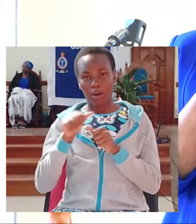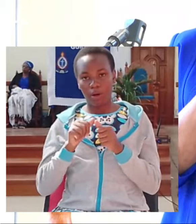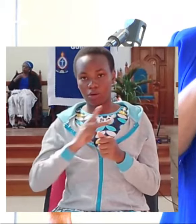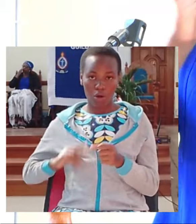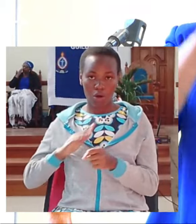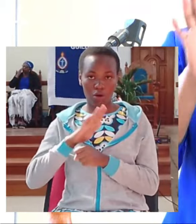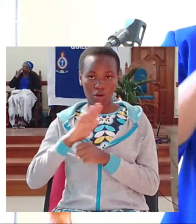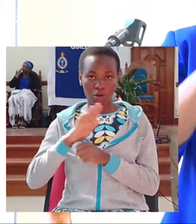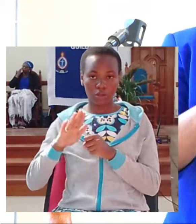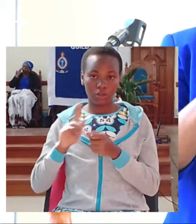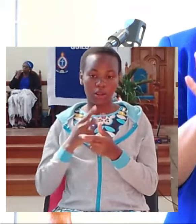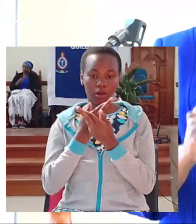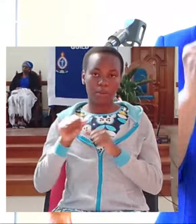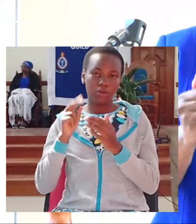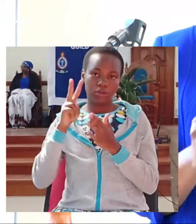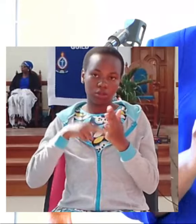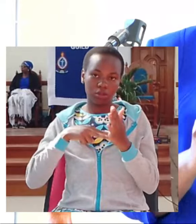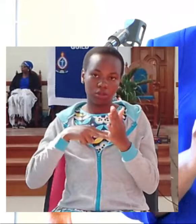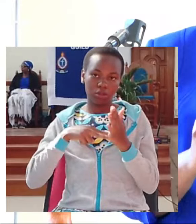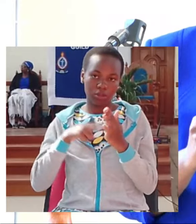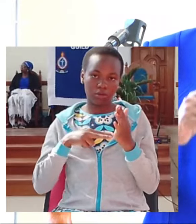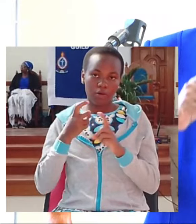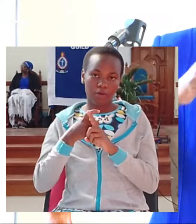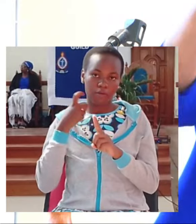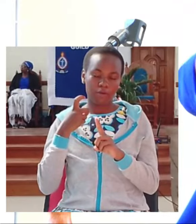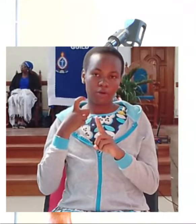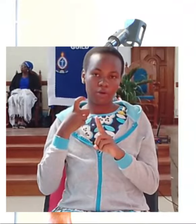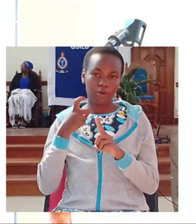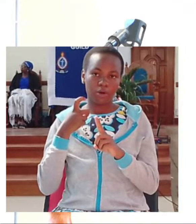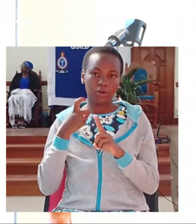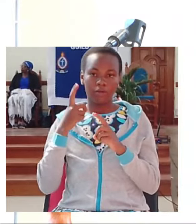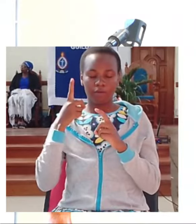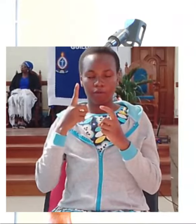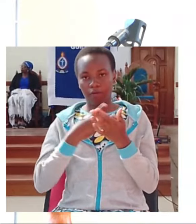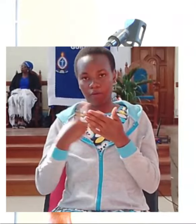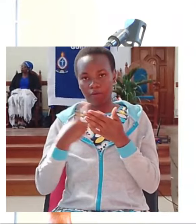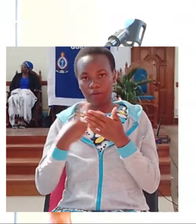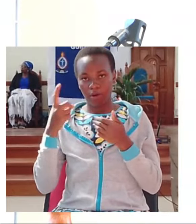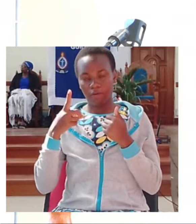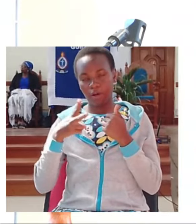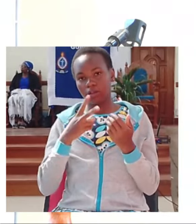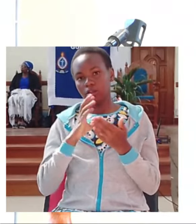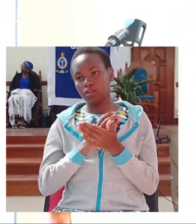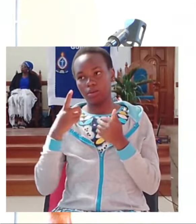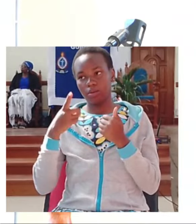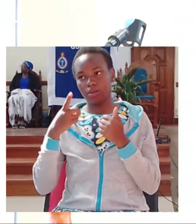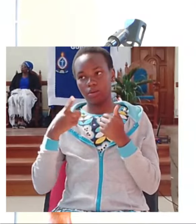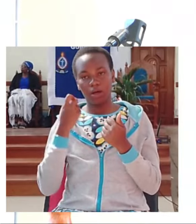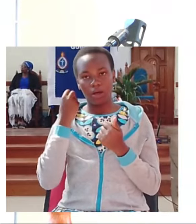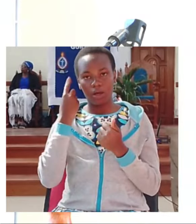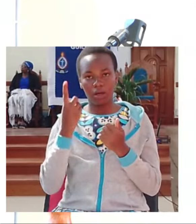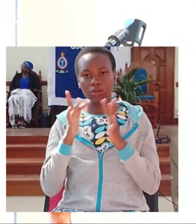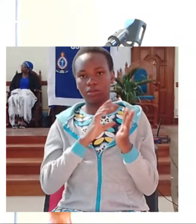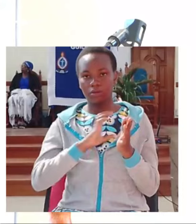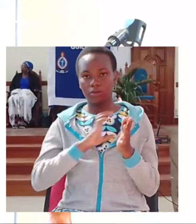righteousness. When you read about that text, and I would like you to read from around verse 19 of chapter 6, you'll realize that